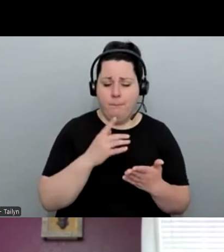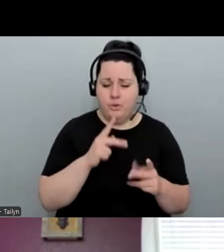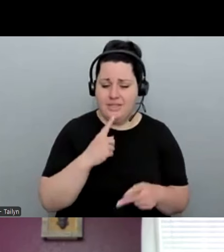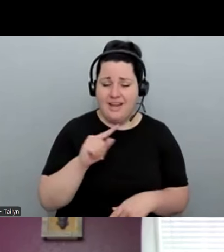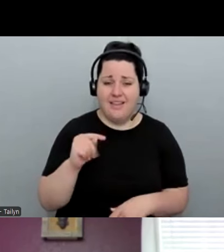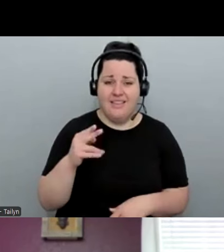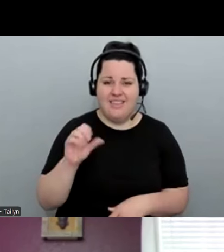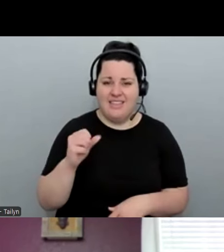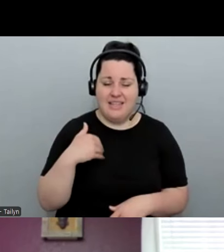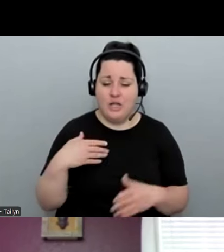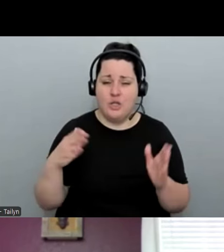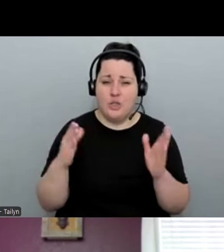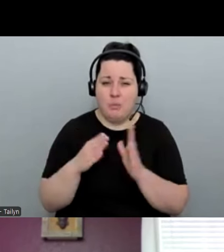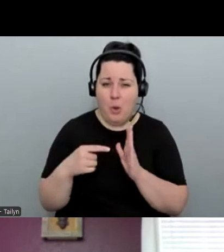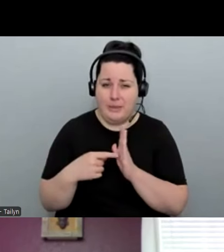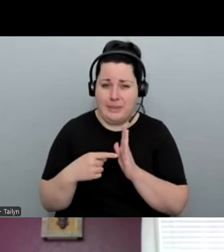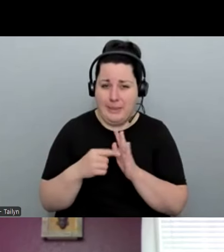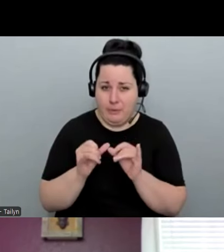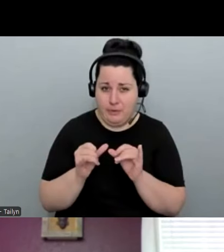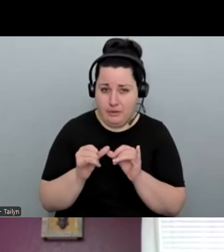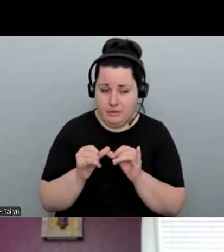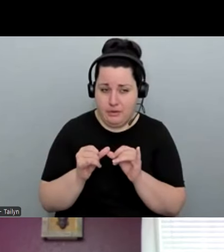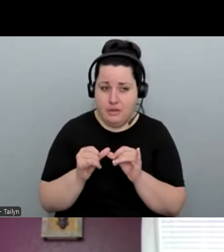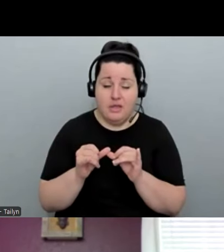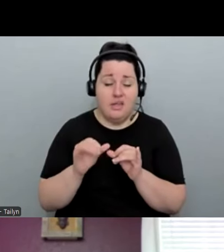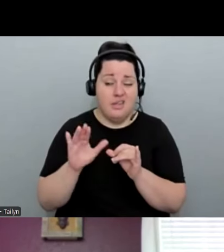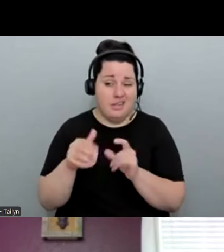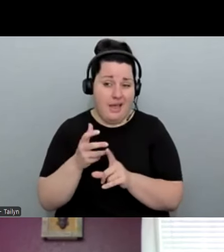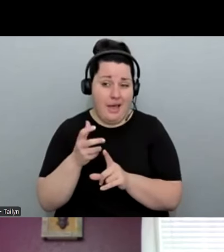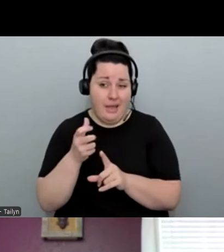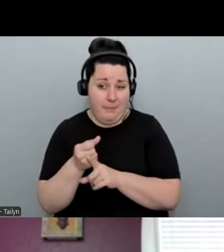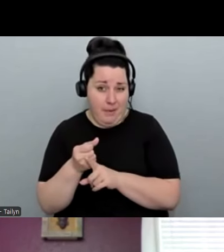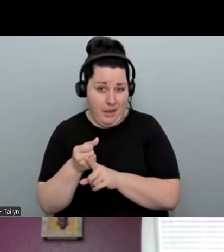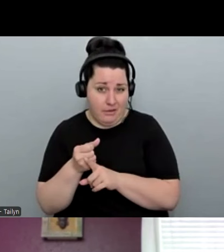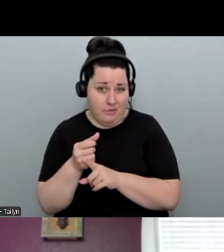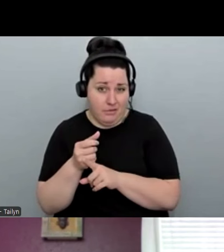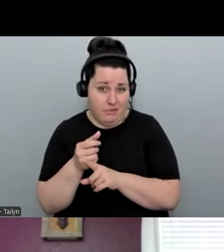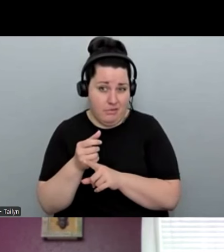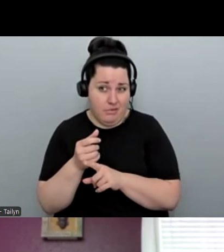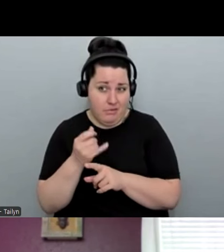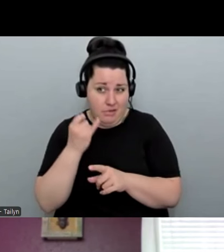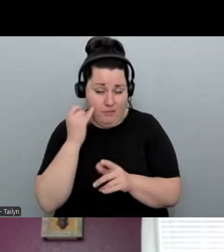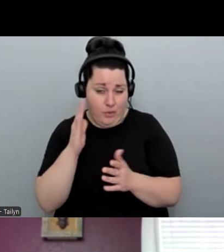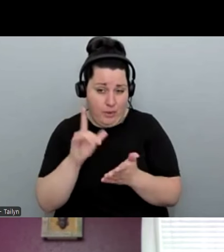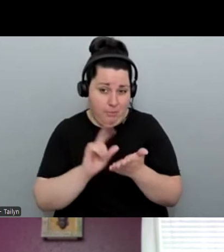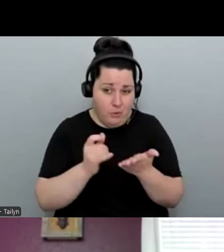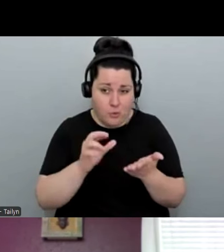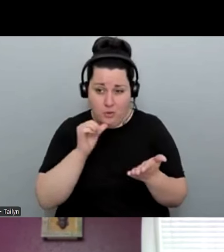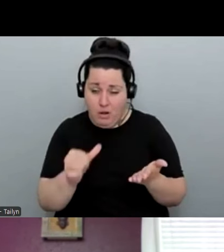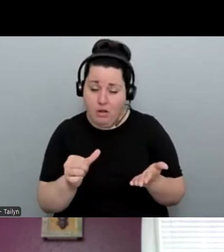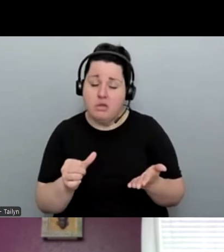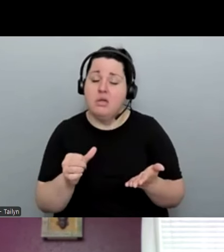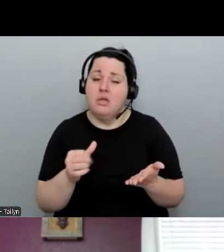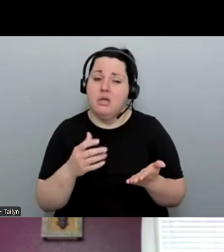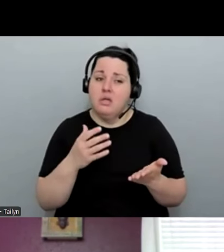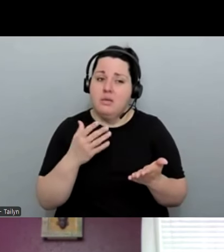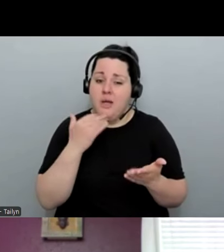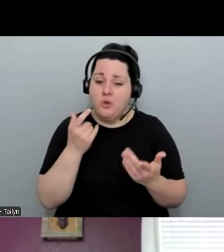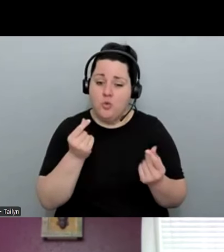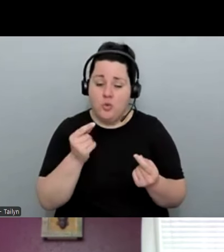sample size. How does that impact their chances of publication? What is the best course of action? Do they need to